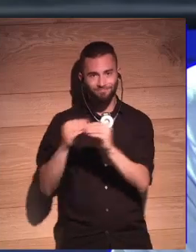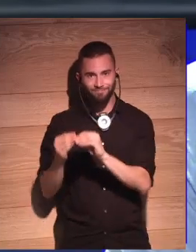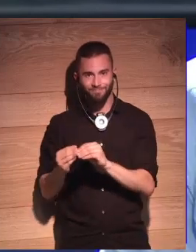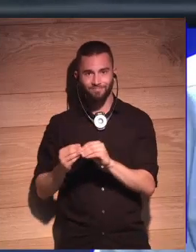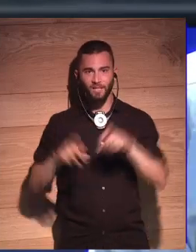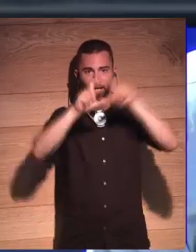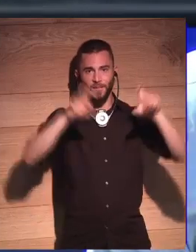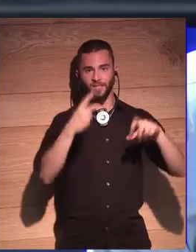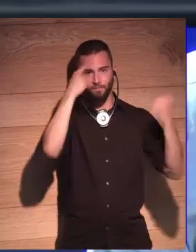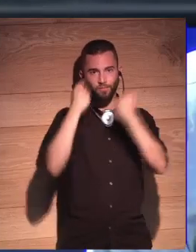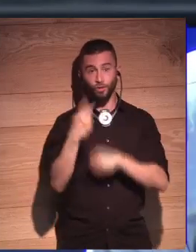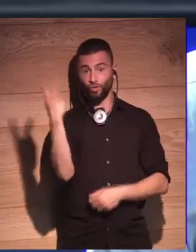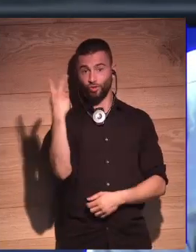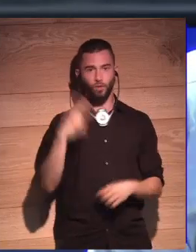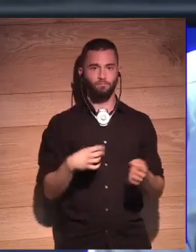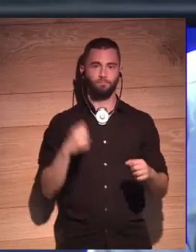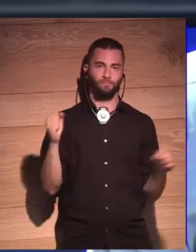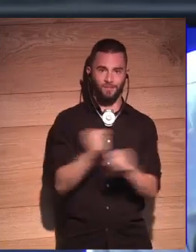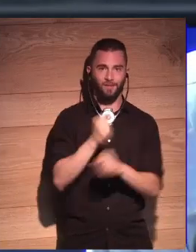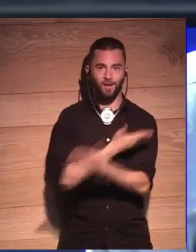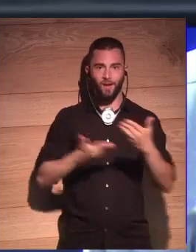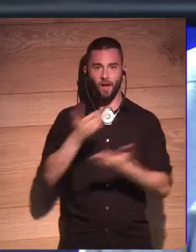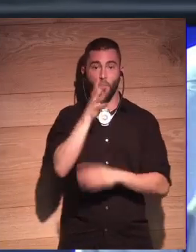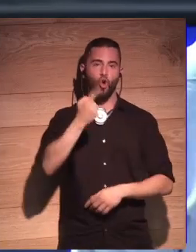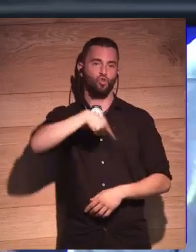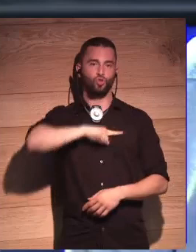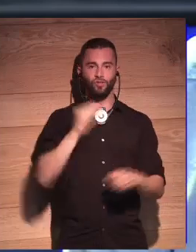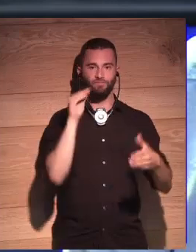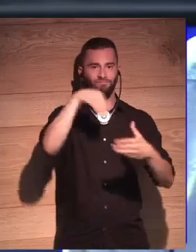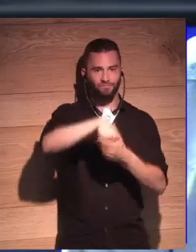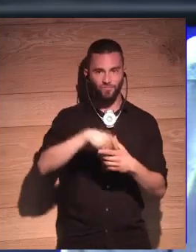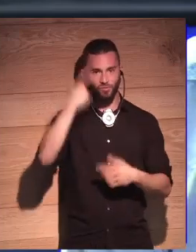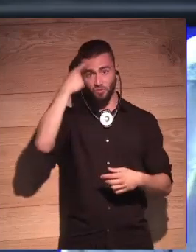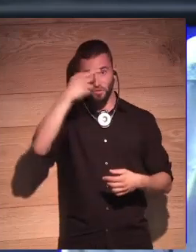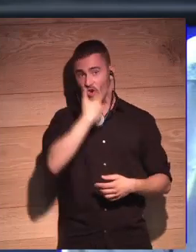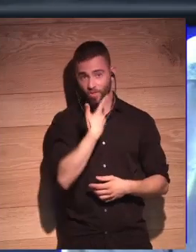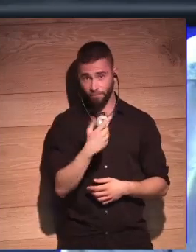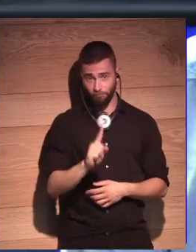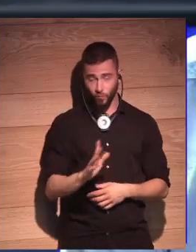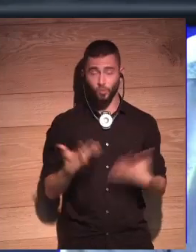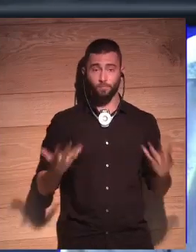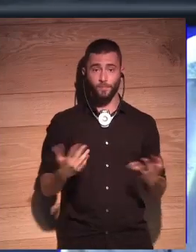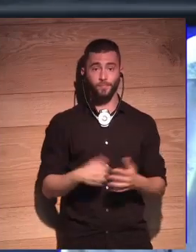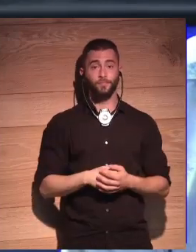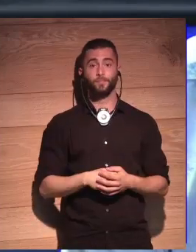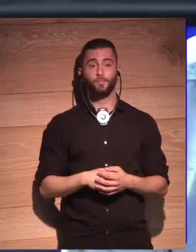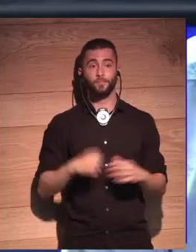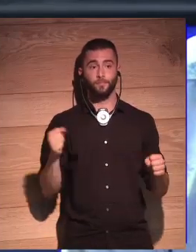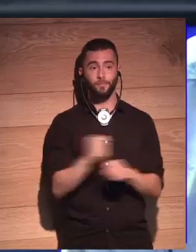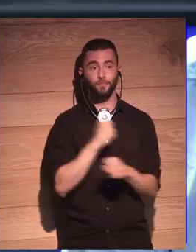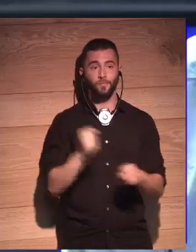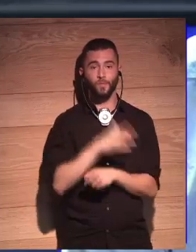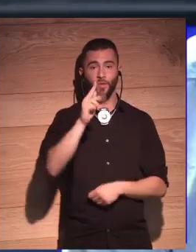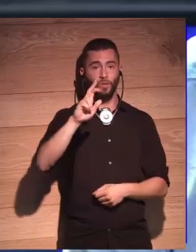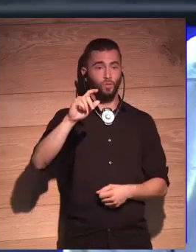players. They worked with different specialized companies because we do not have internally your technical